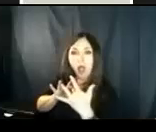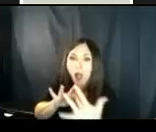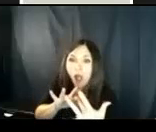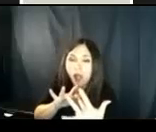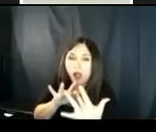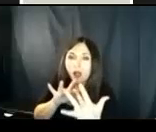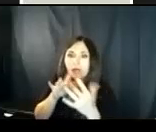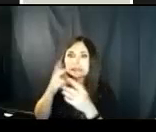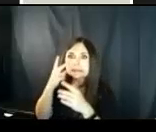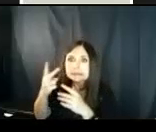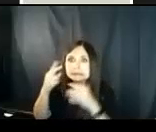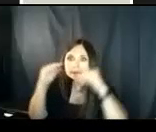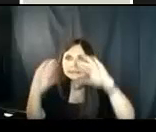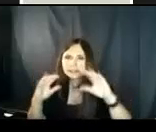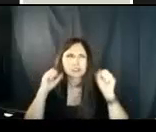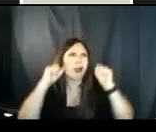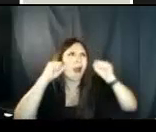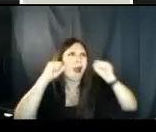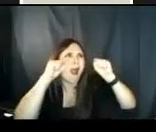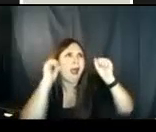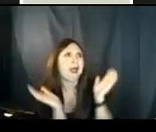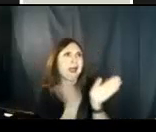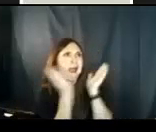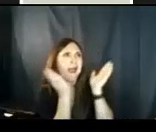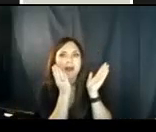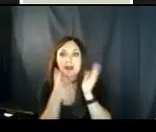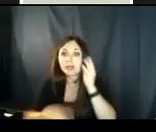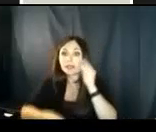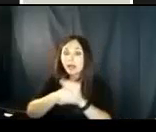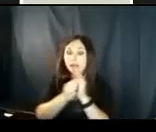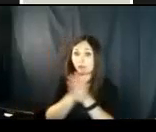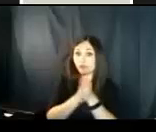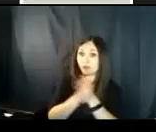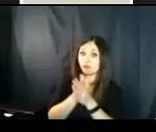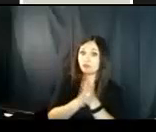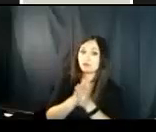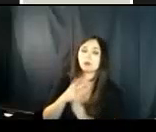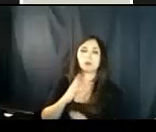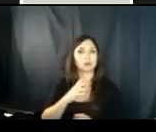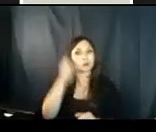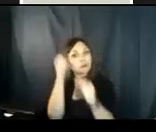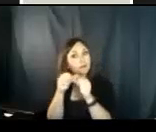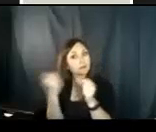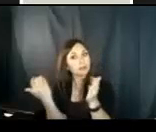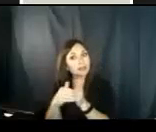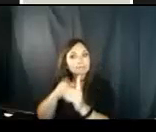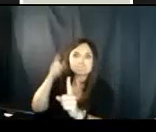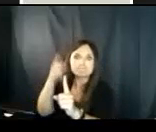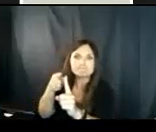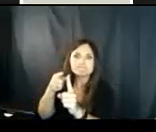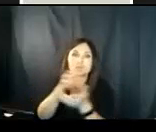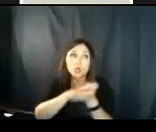them on, absolutely adds to that motivation. And remember again that our goal was learning success